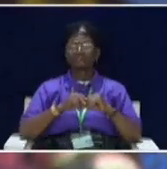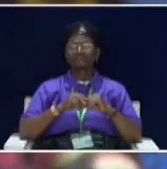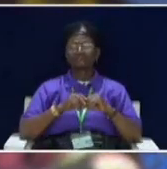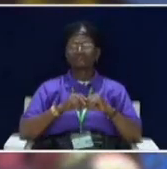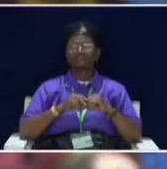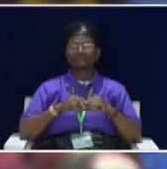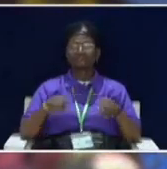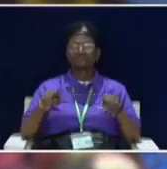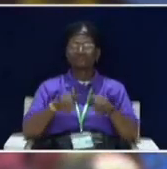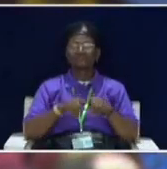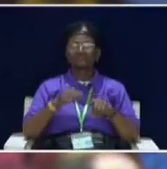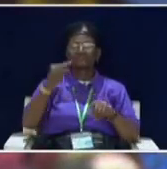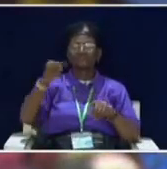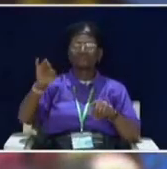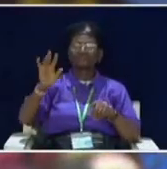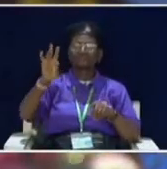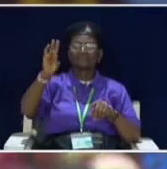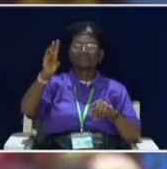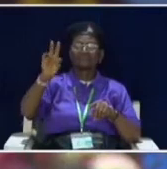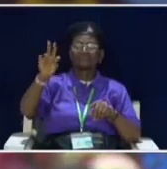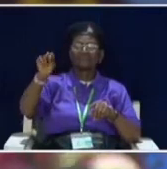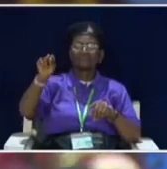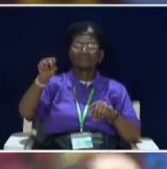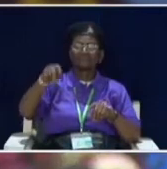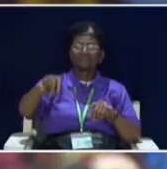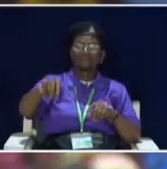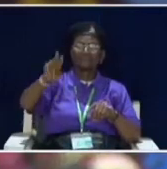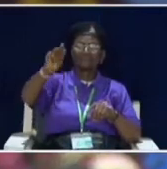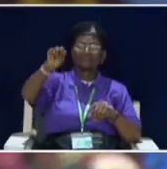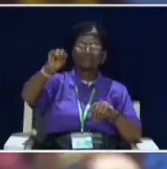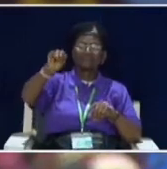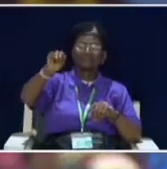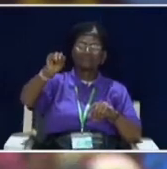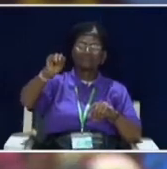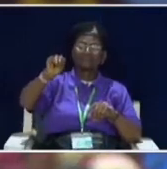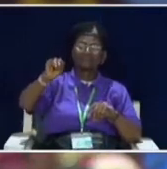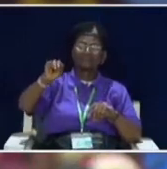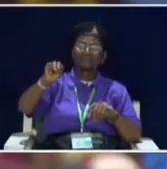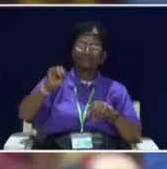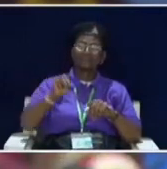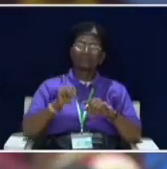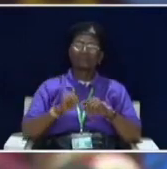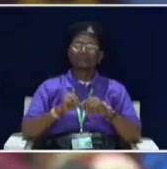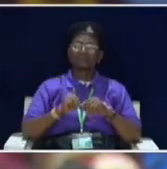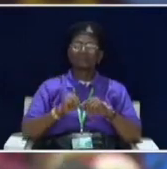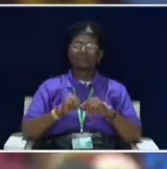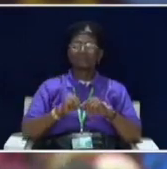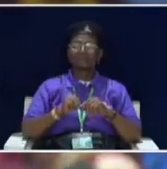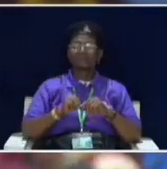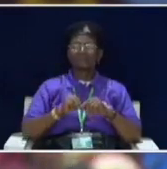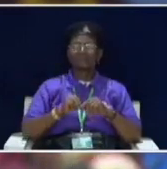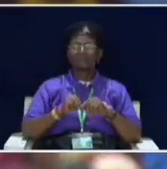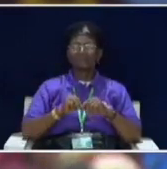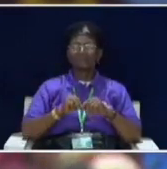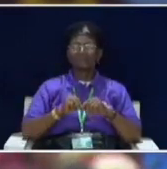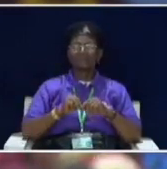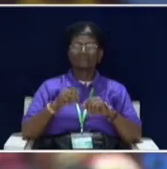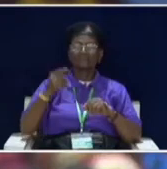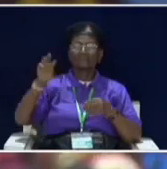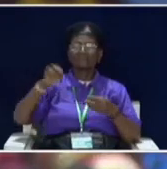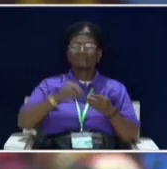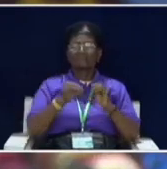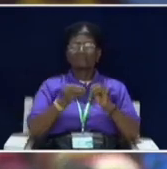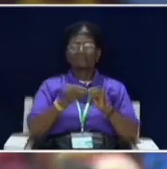As of 7:30 p.m. Ni agomeji abo ti aleyi. A number of